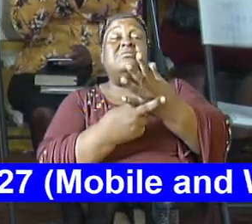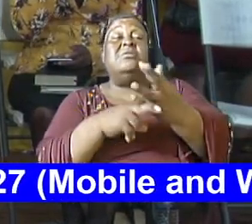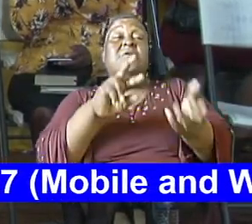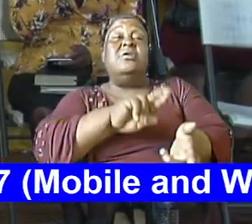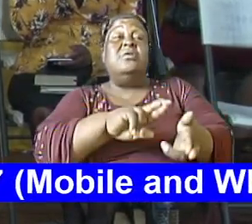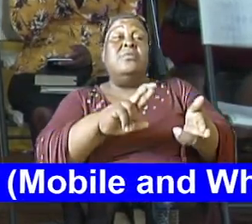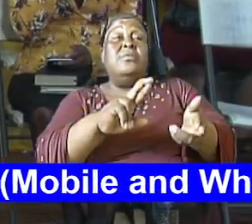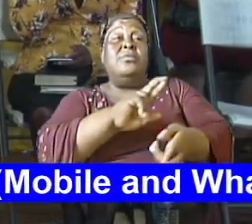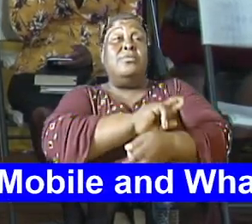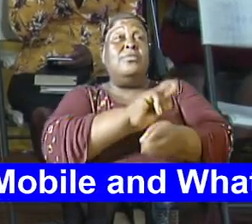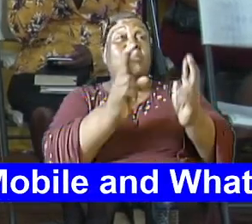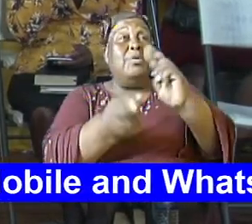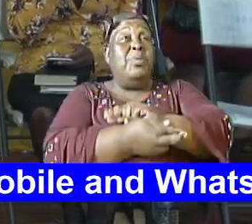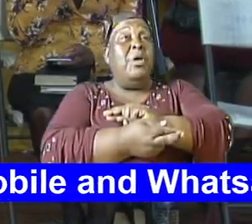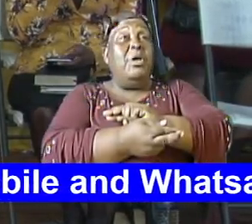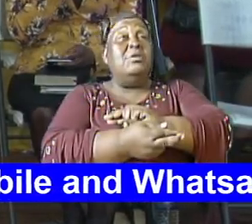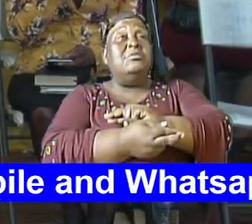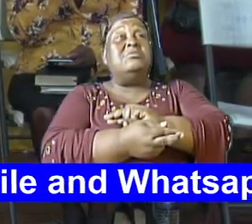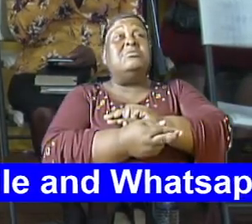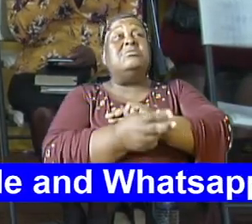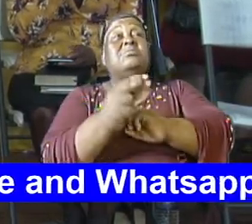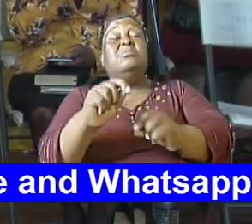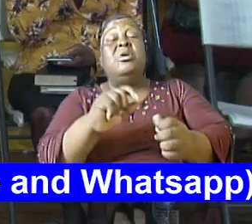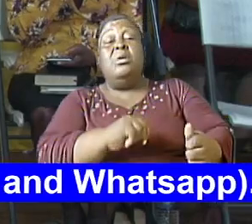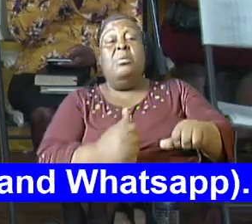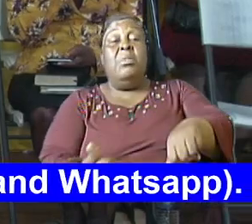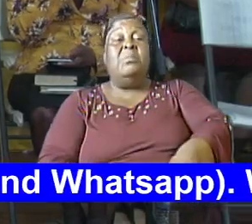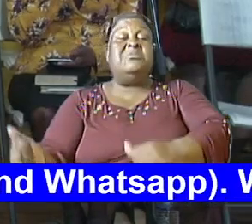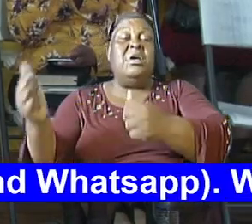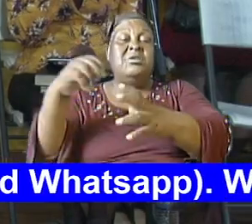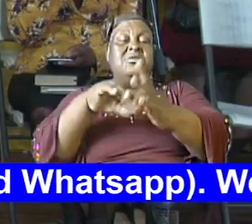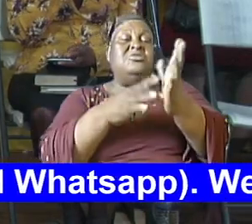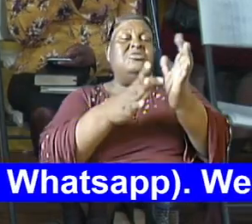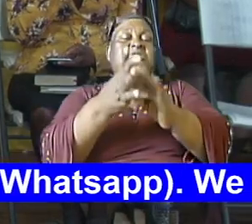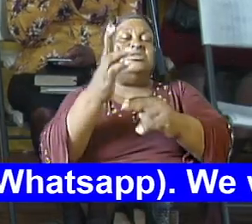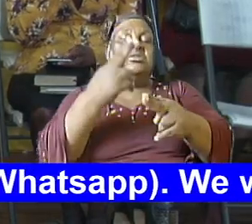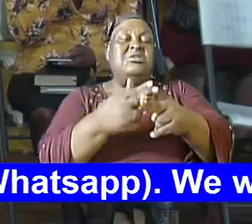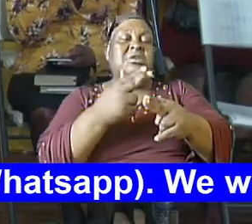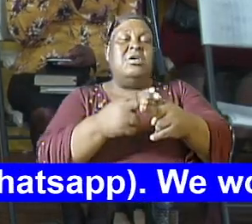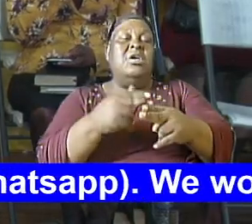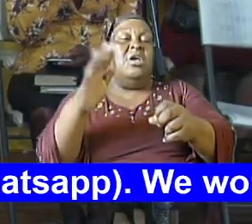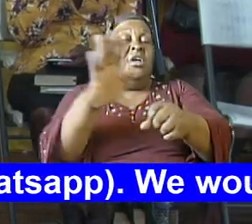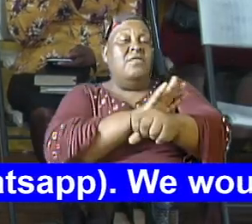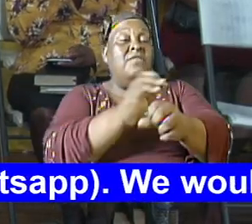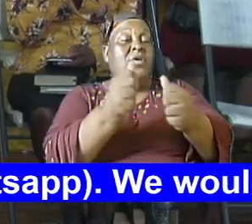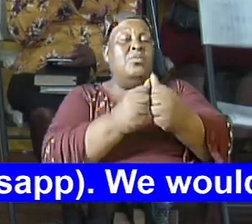Repent, be baptized in Jesus' name, get the Holy Ghost.